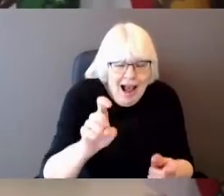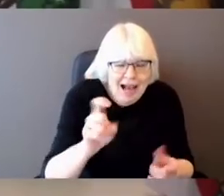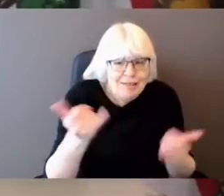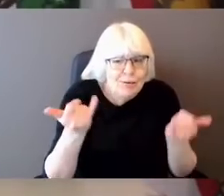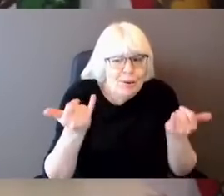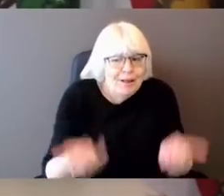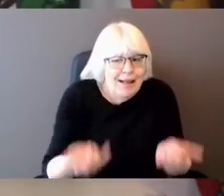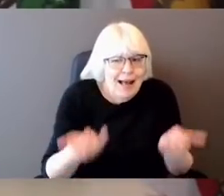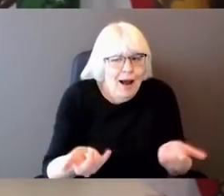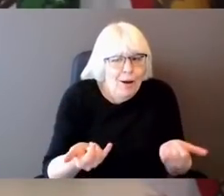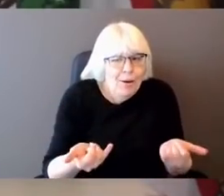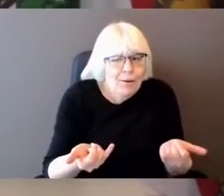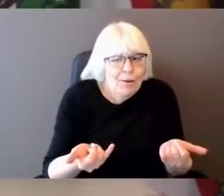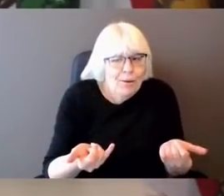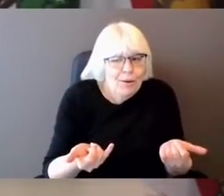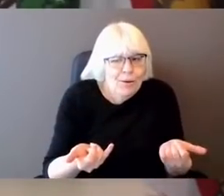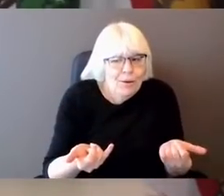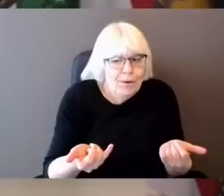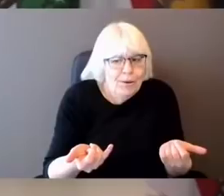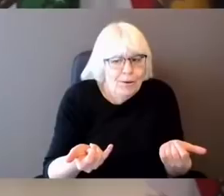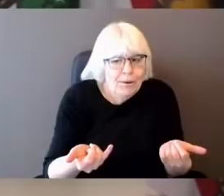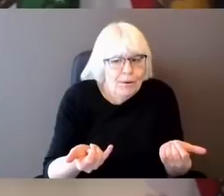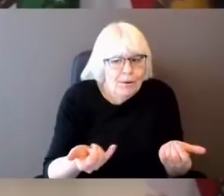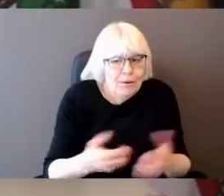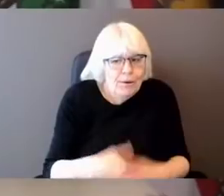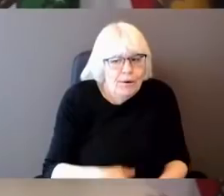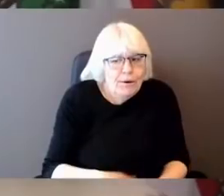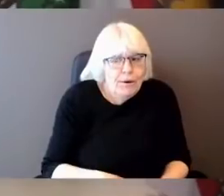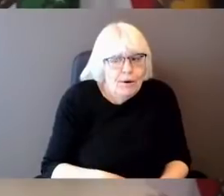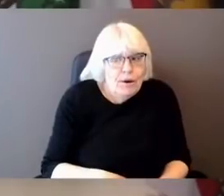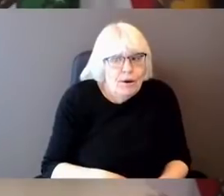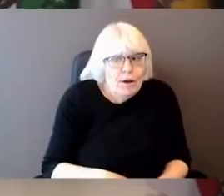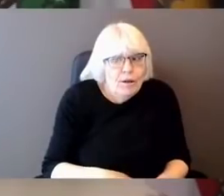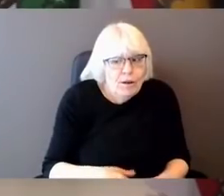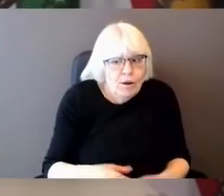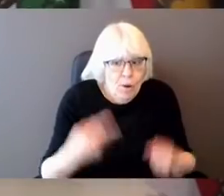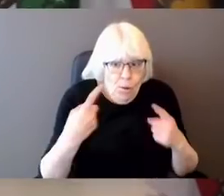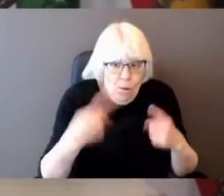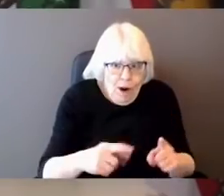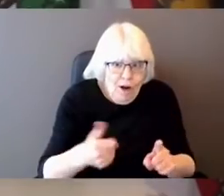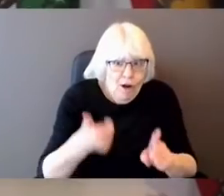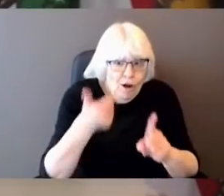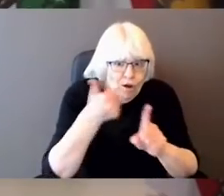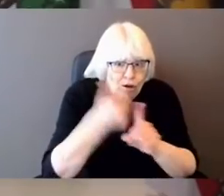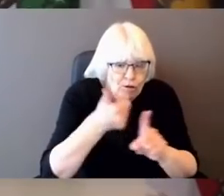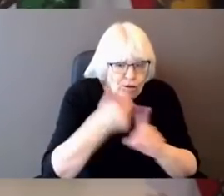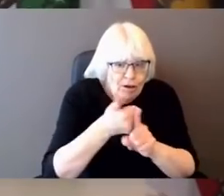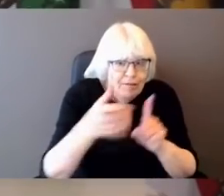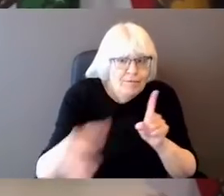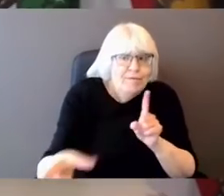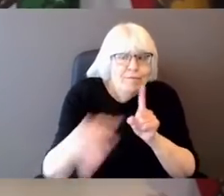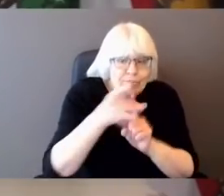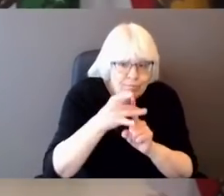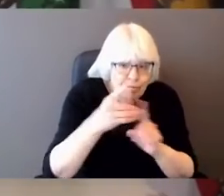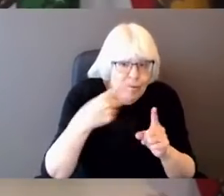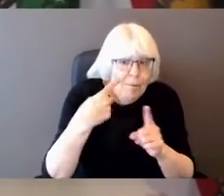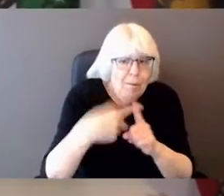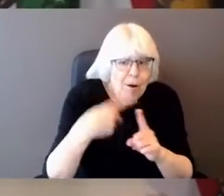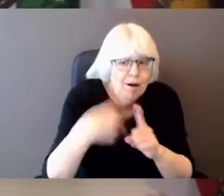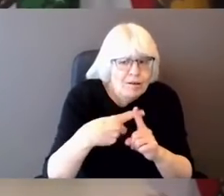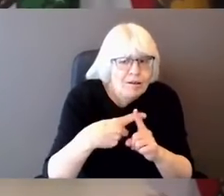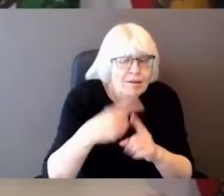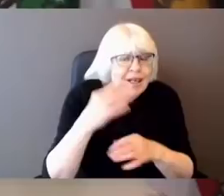So it's regarding post-COVID. So once you've recovered, what are the testing and isolation requirements? So take me through a scenario. So this